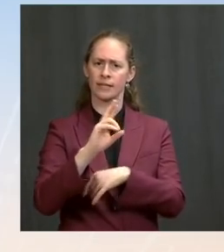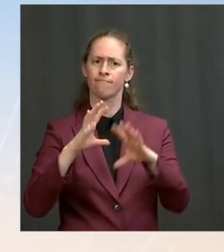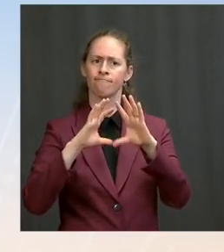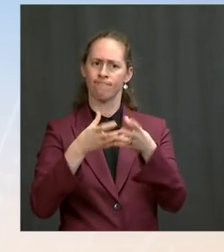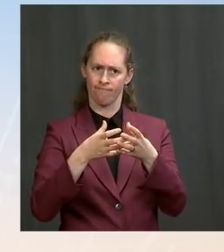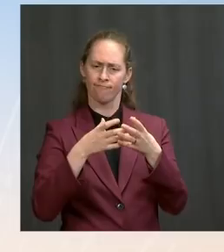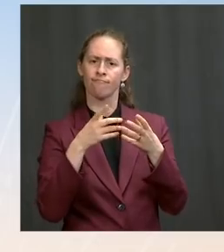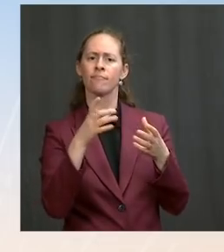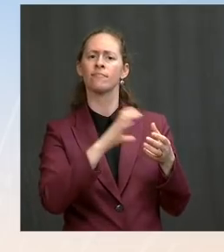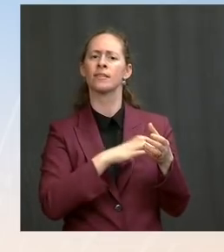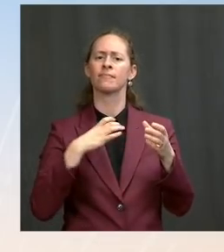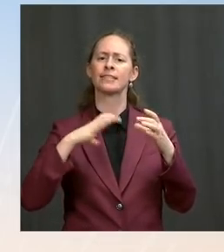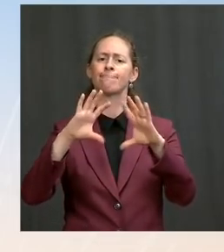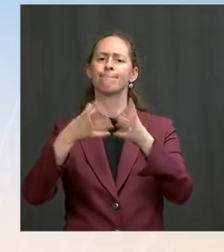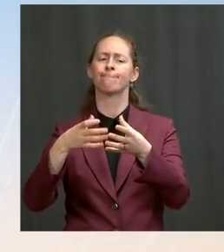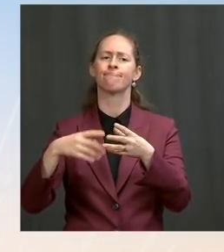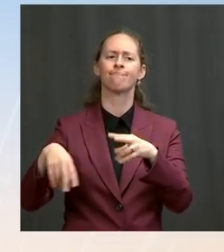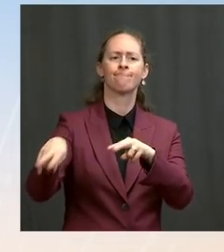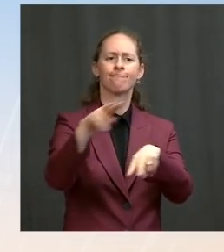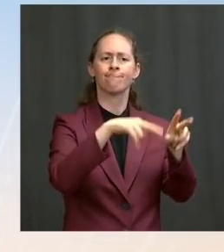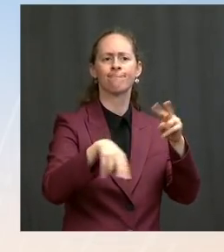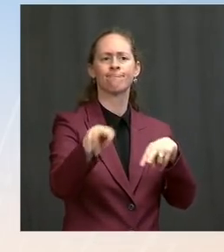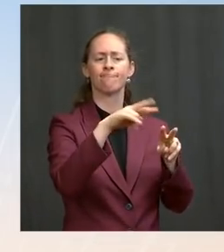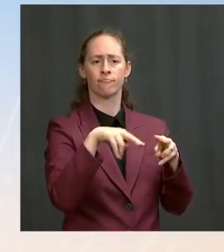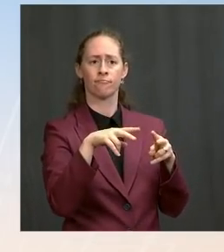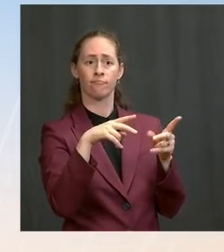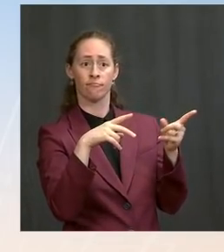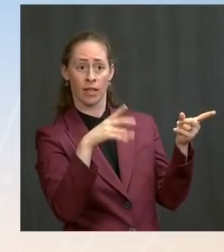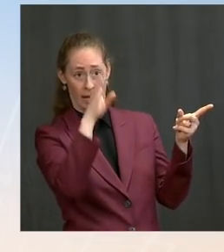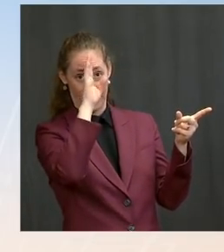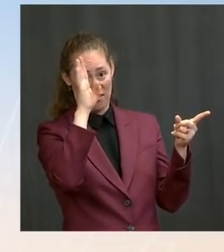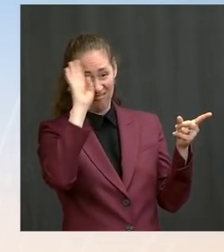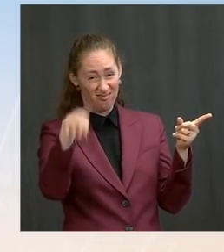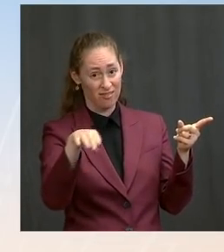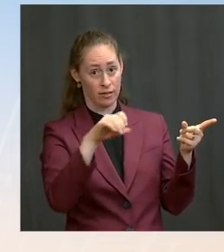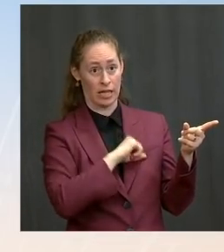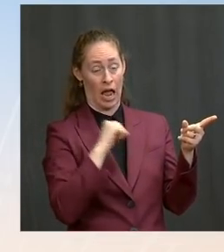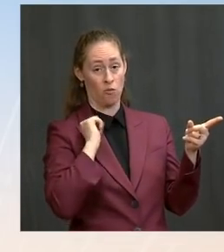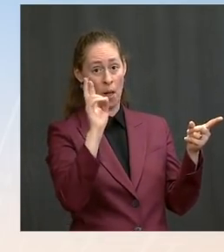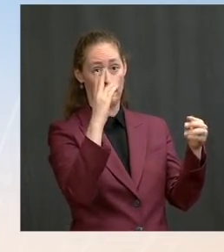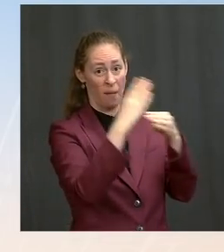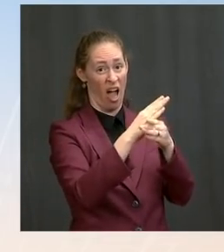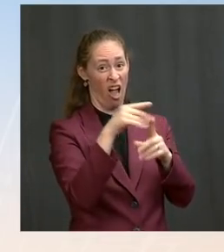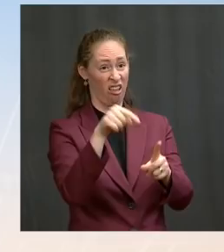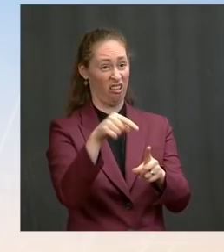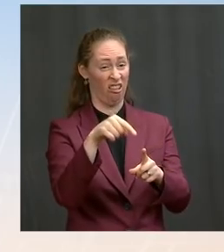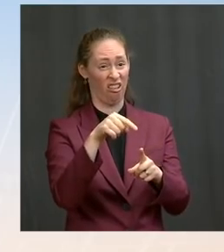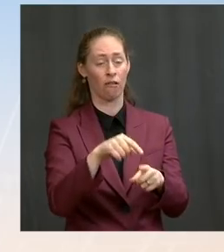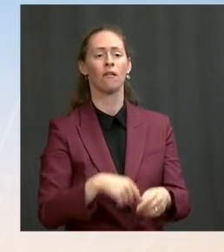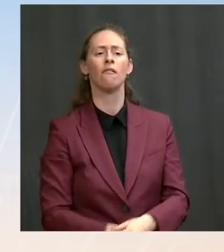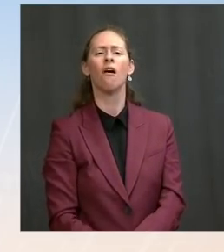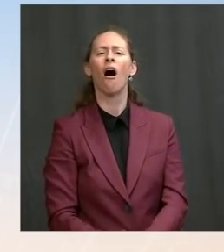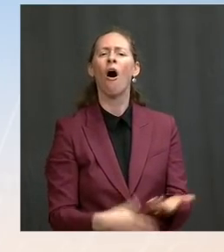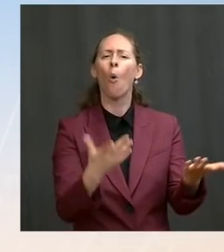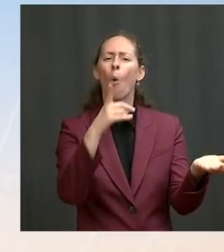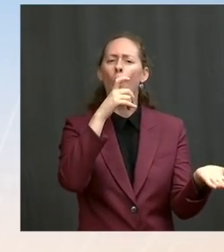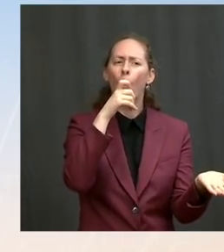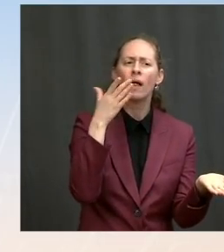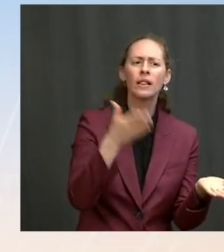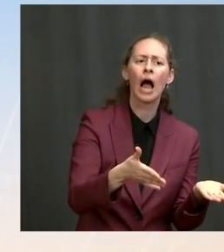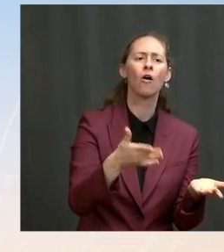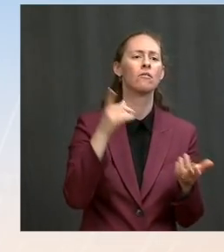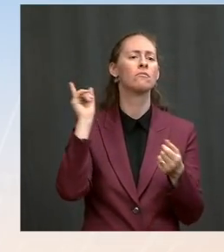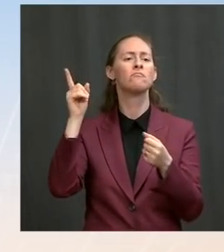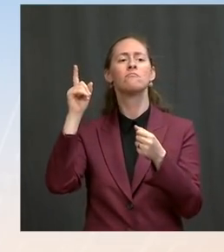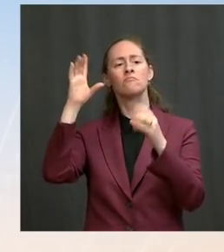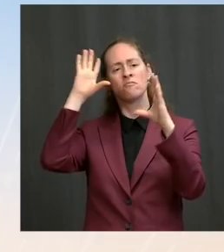we know, in the Senate by Republicans. And in terms of what the compilation is and what it looks like, he certainly trusts her her